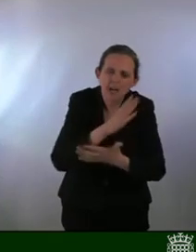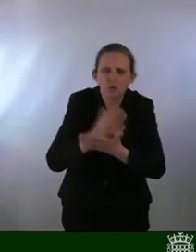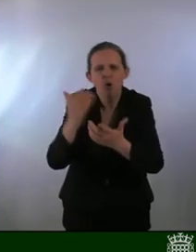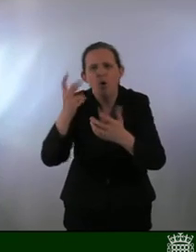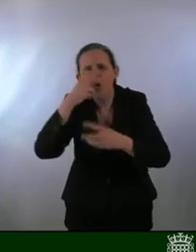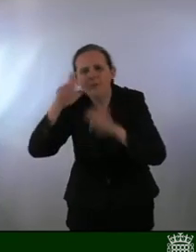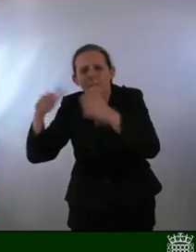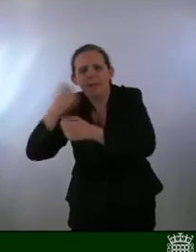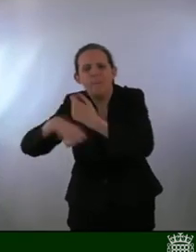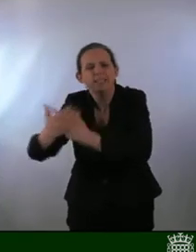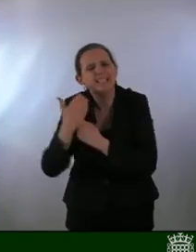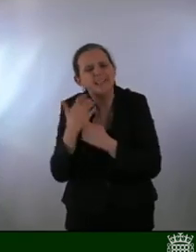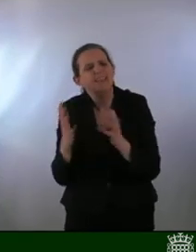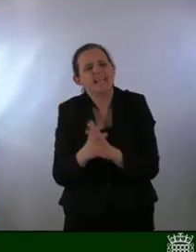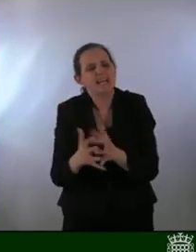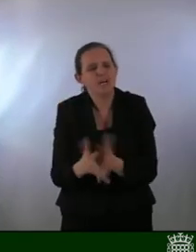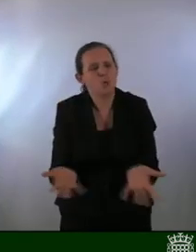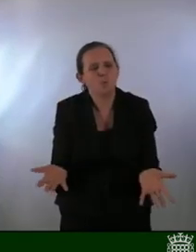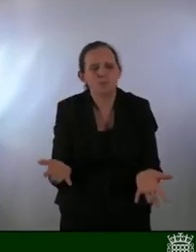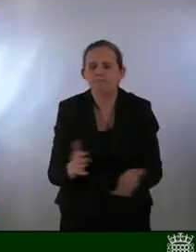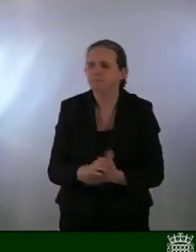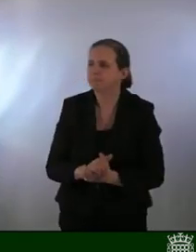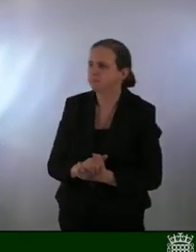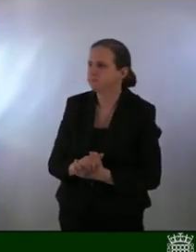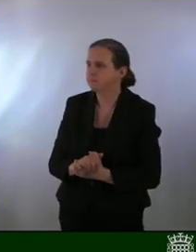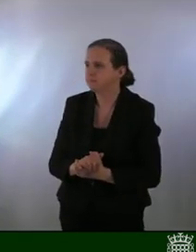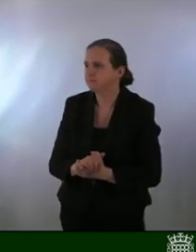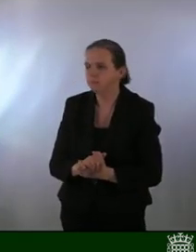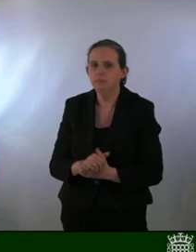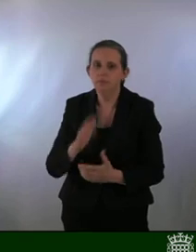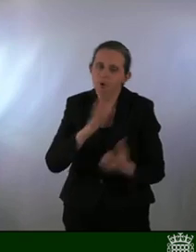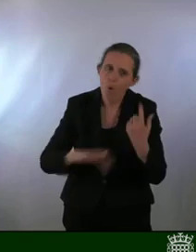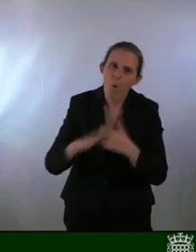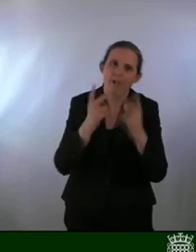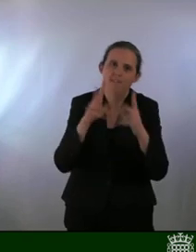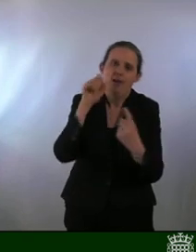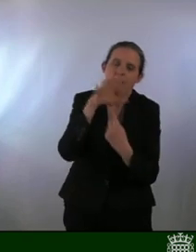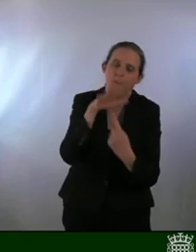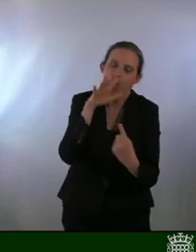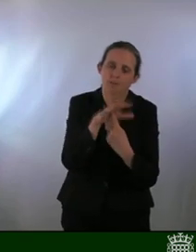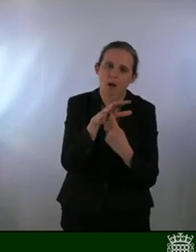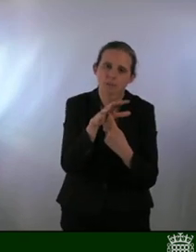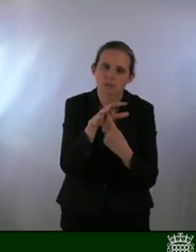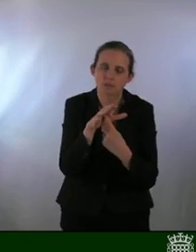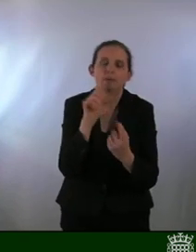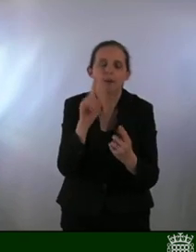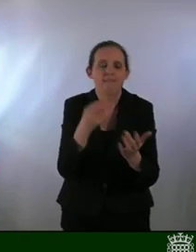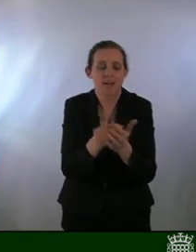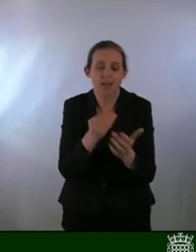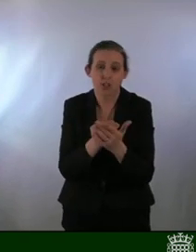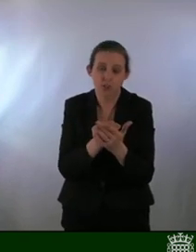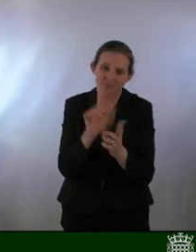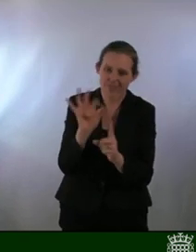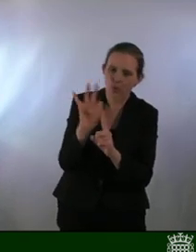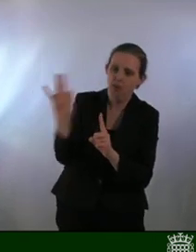people? Yes, these are all important considerations, and on the financial ones, it is, of course, a question for the Treasury, who